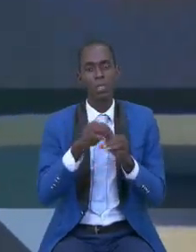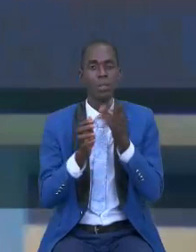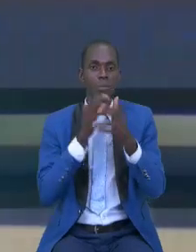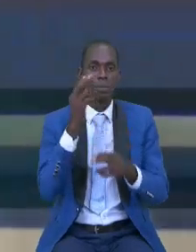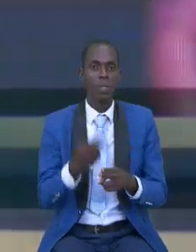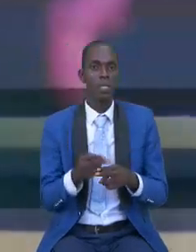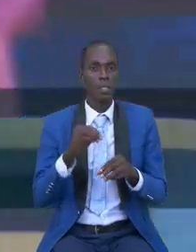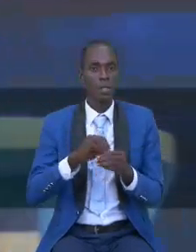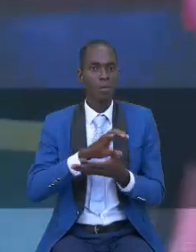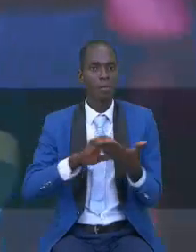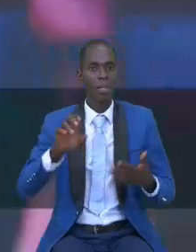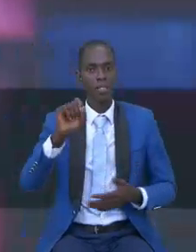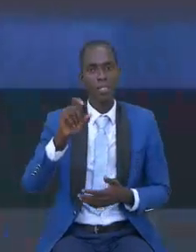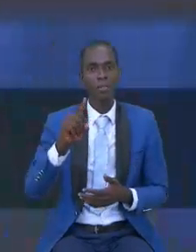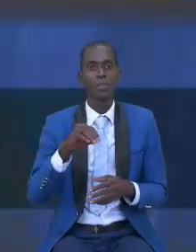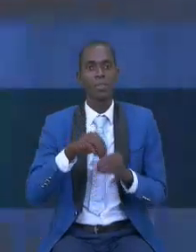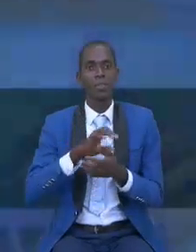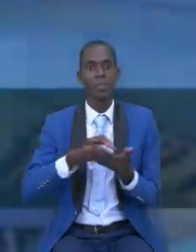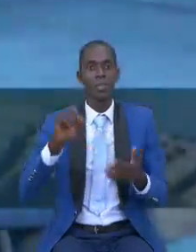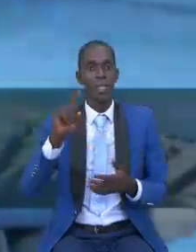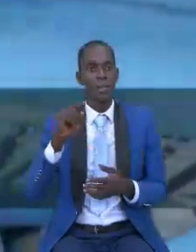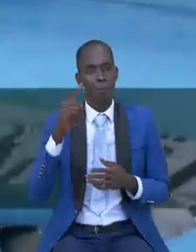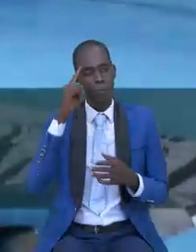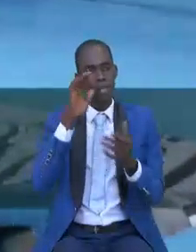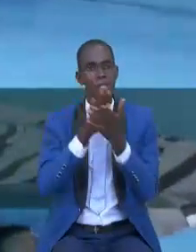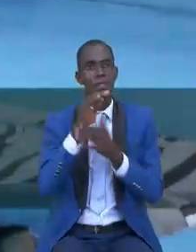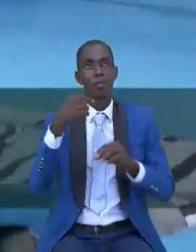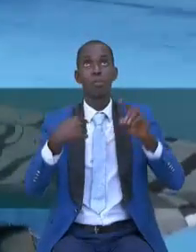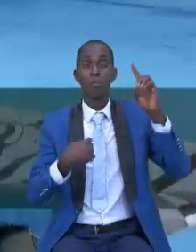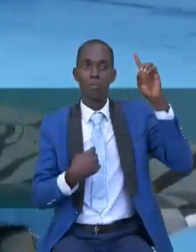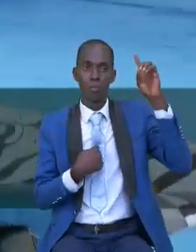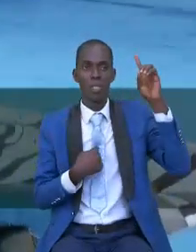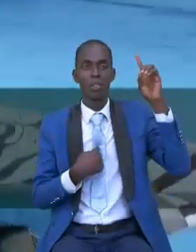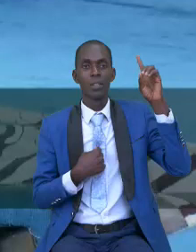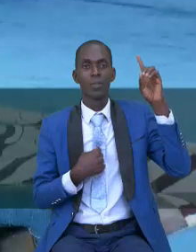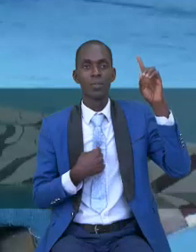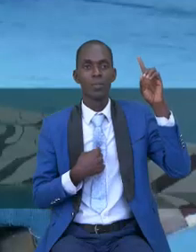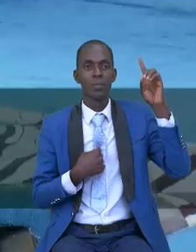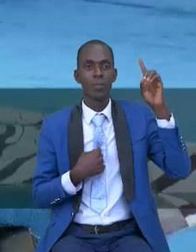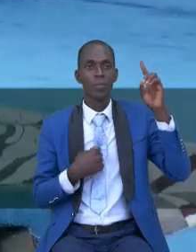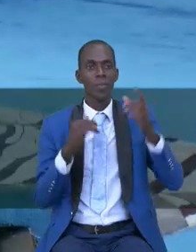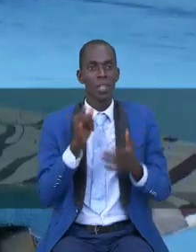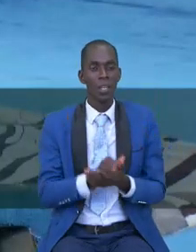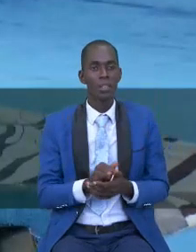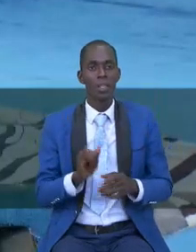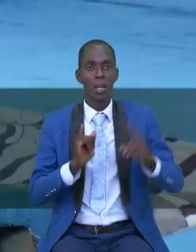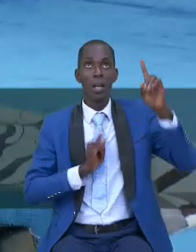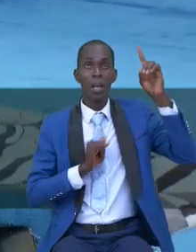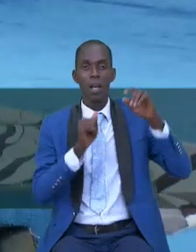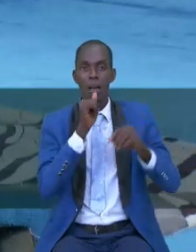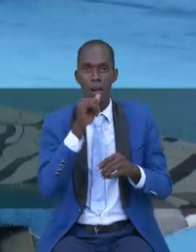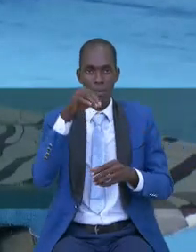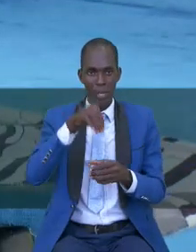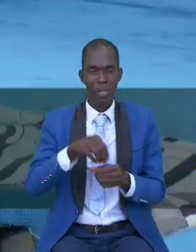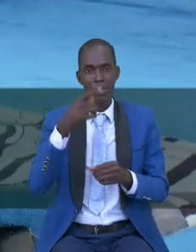Look at verse 11 there. Verse 11 says, believe me that I